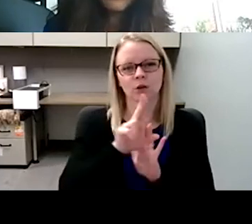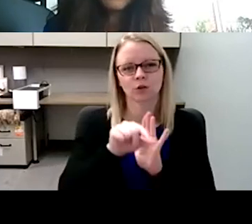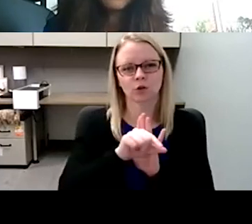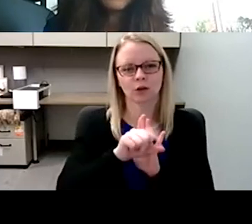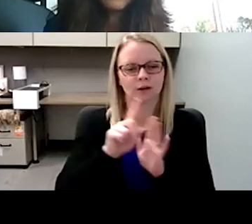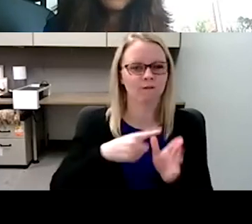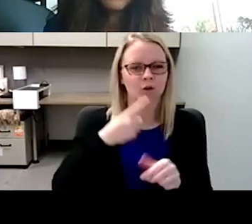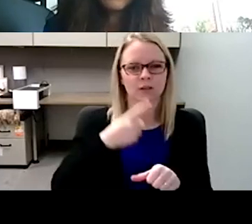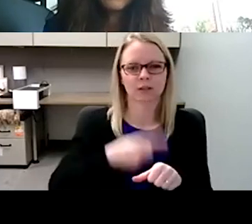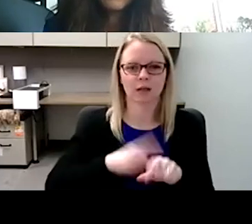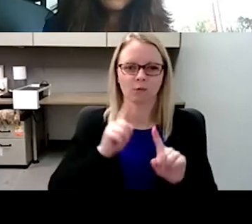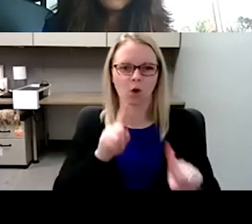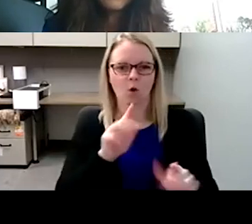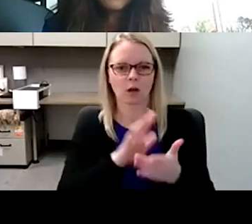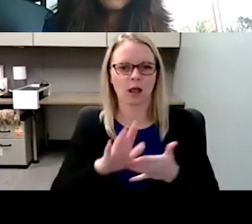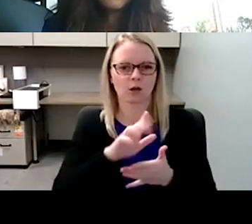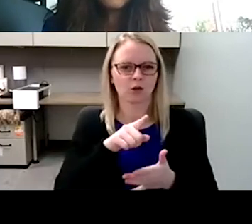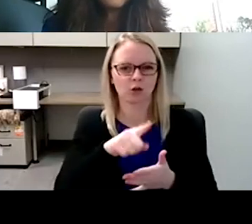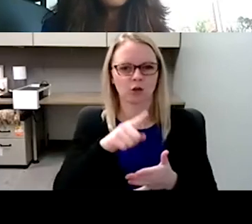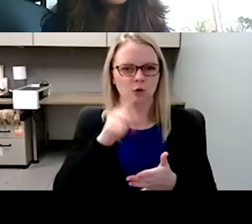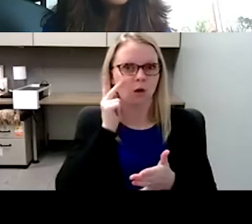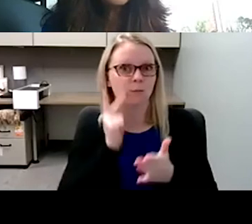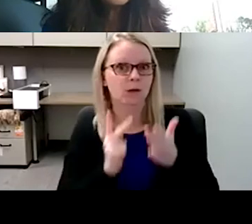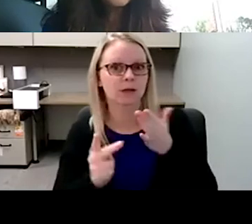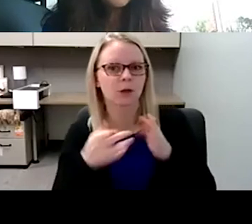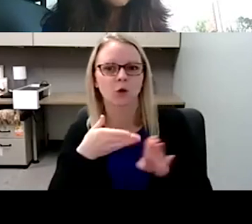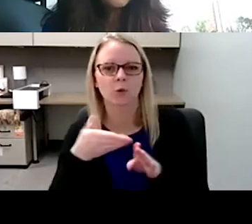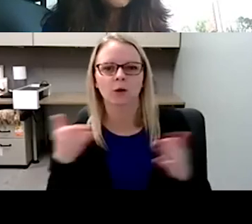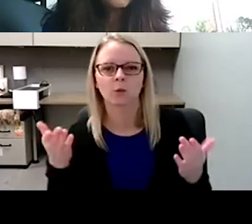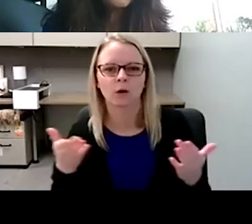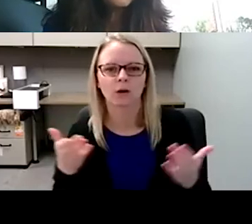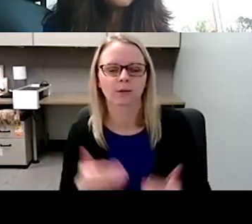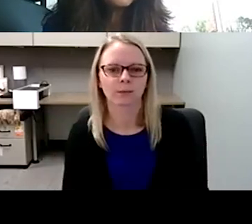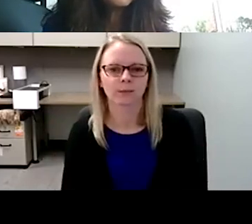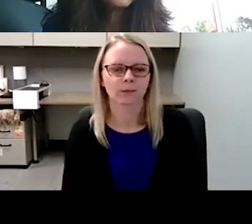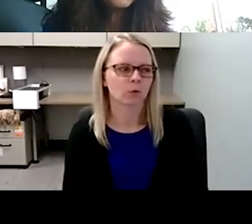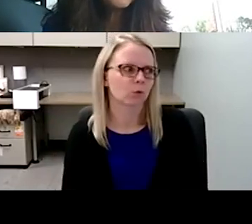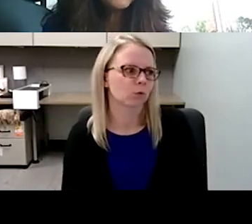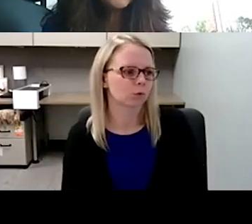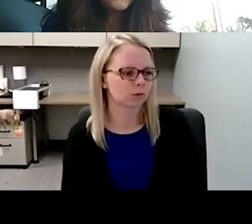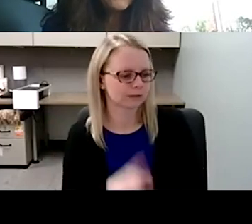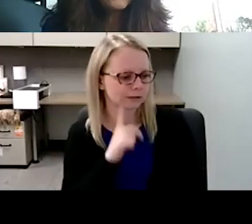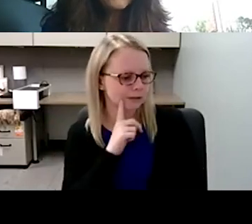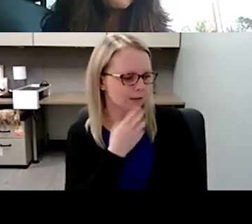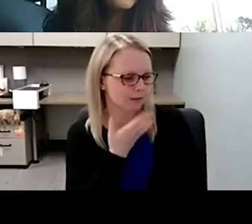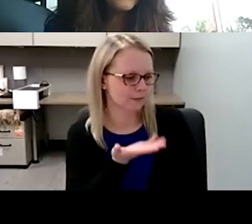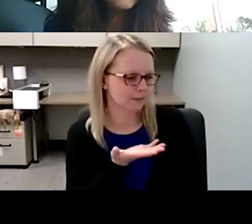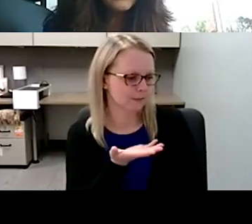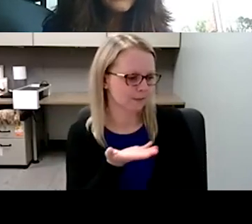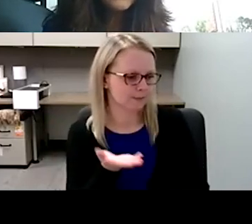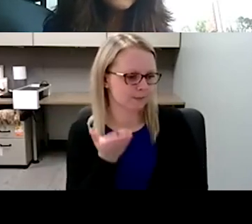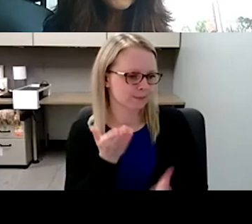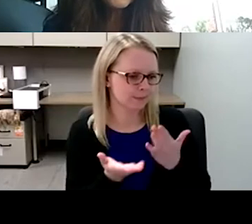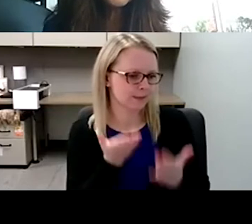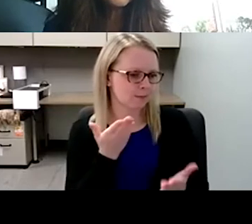did you think your career path would be? I thought it was going to be something more of along